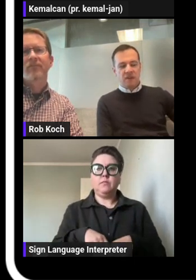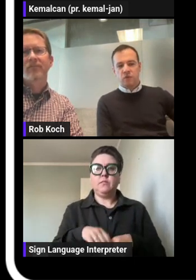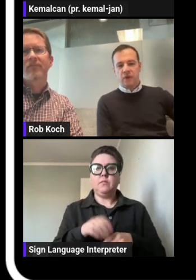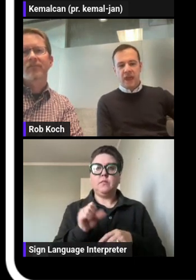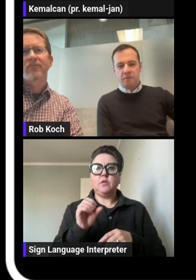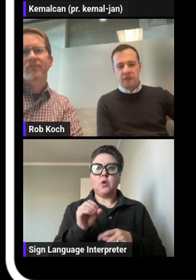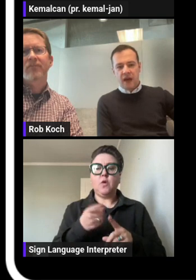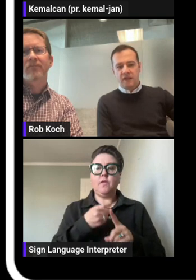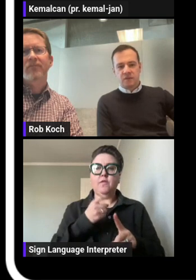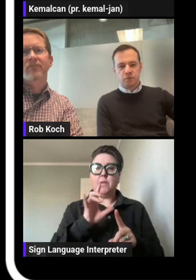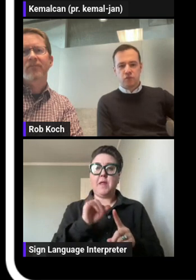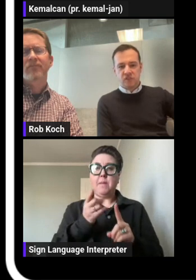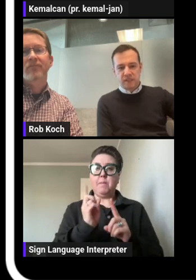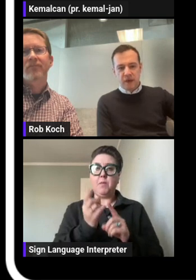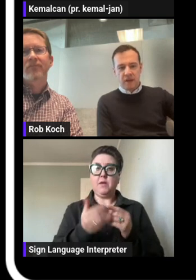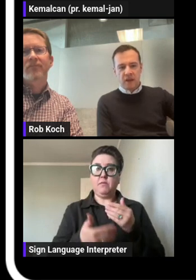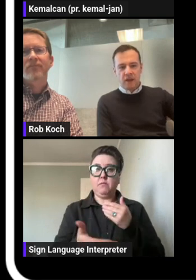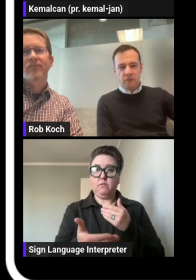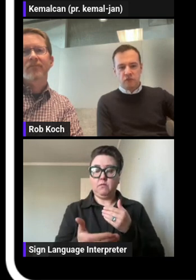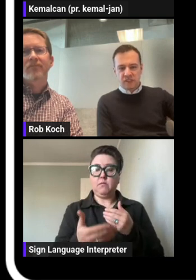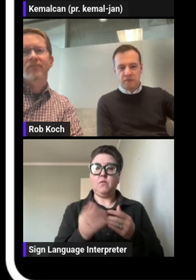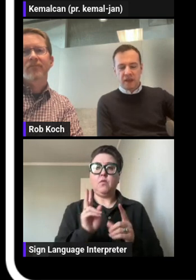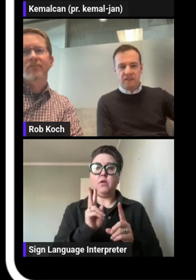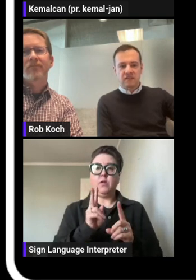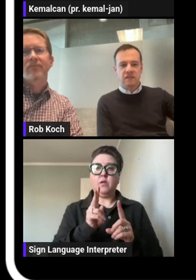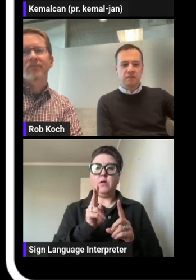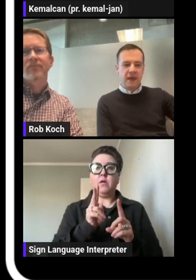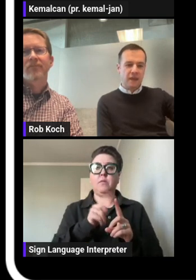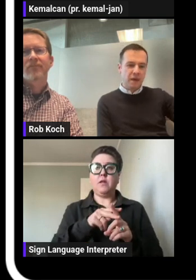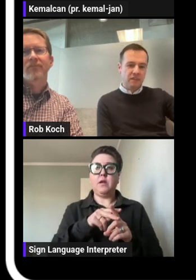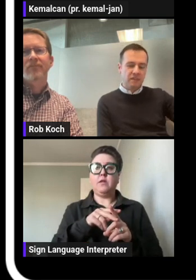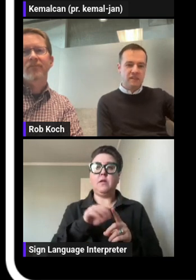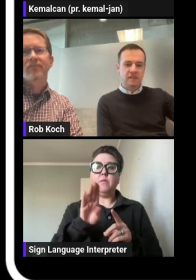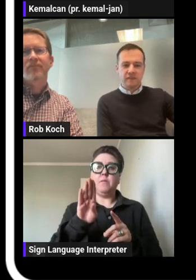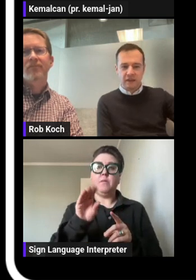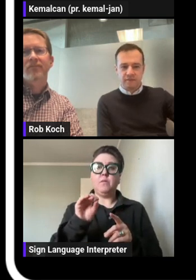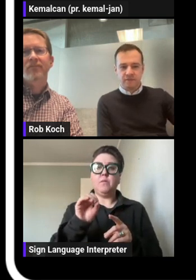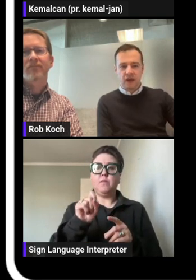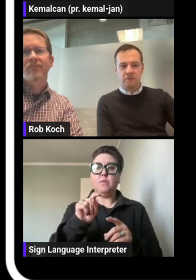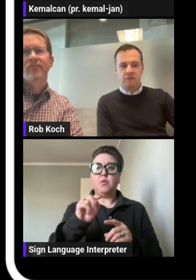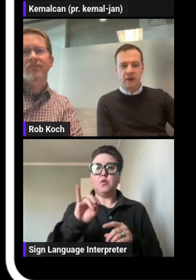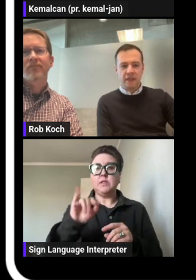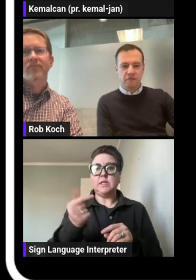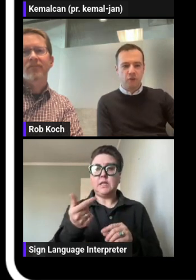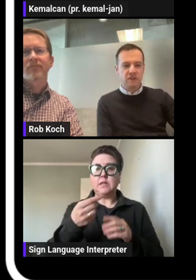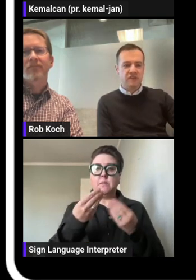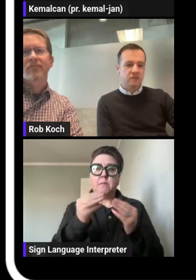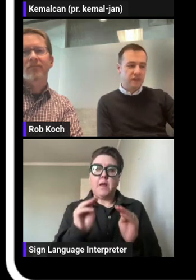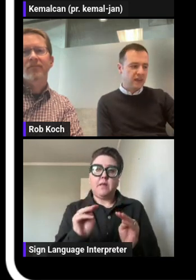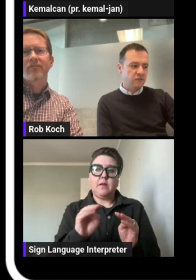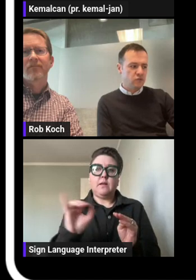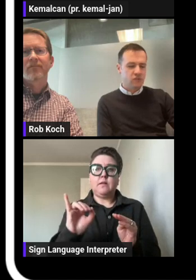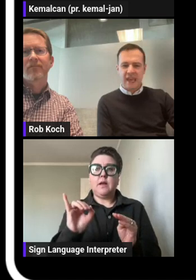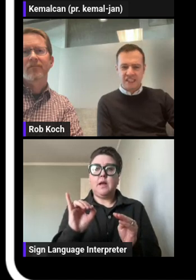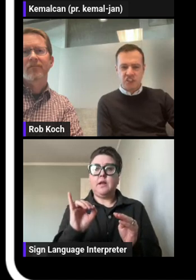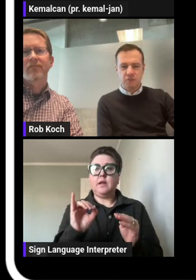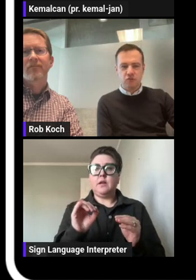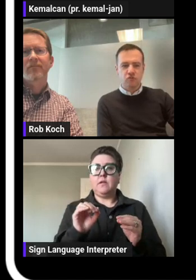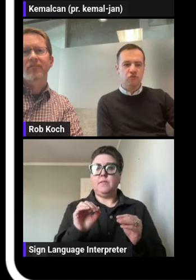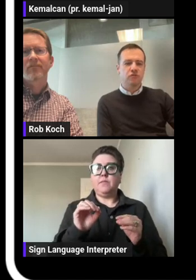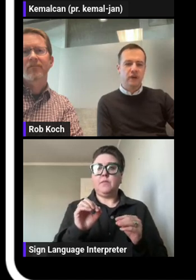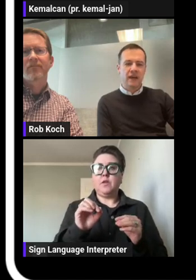From that moment, we applied boosting methods and bagging methods like random forest. We